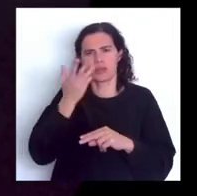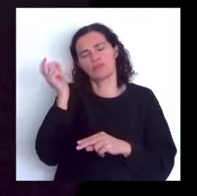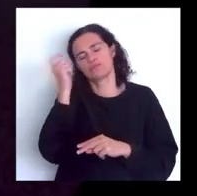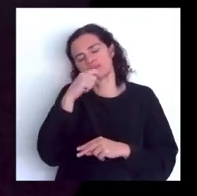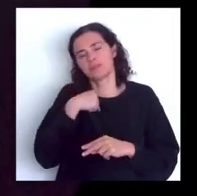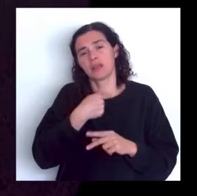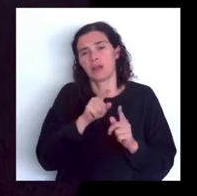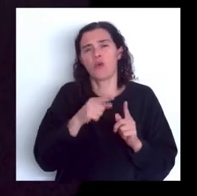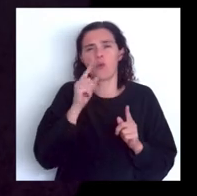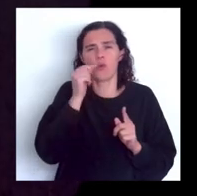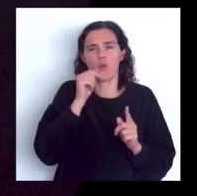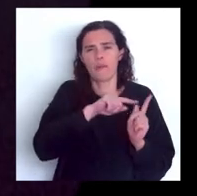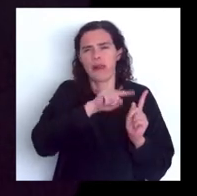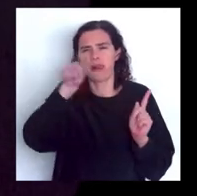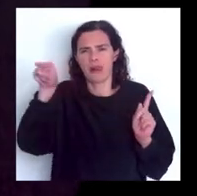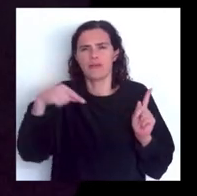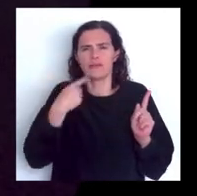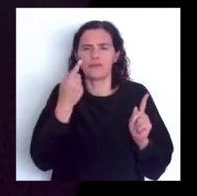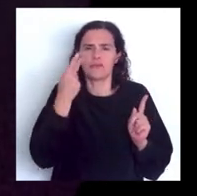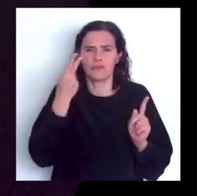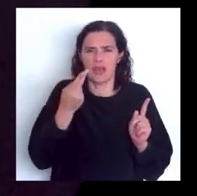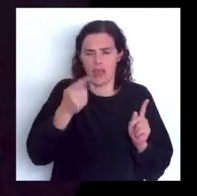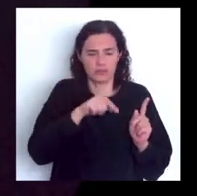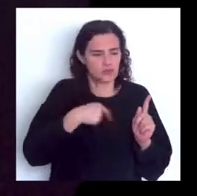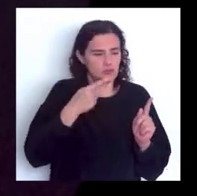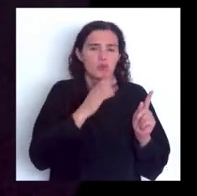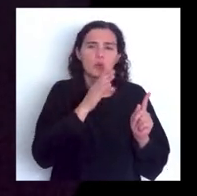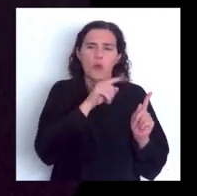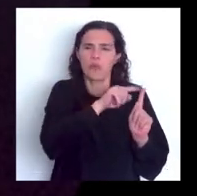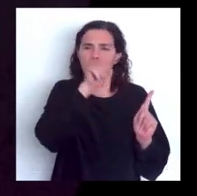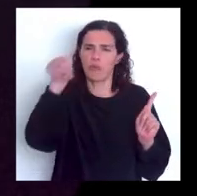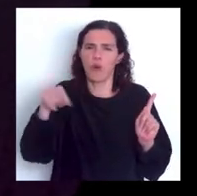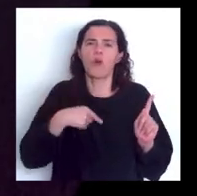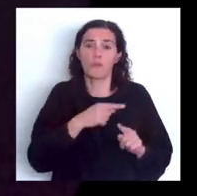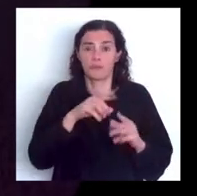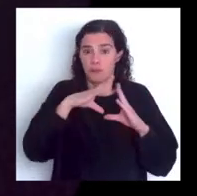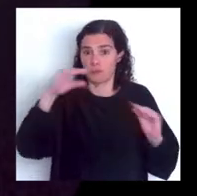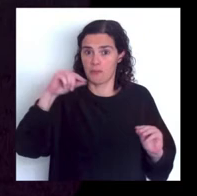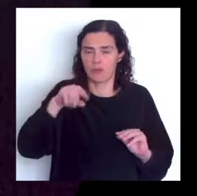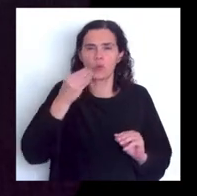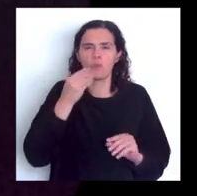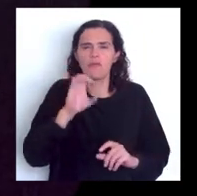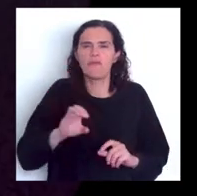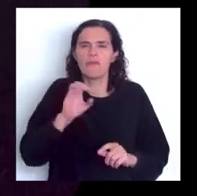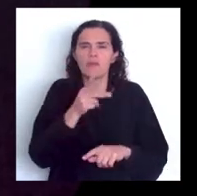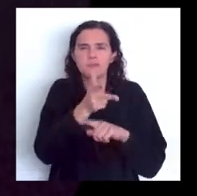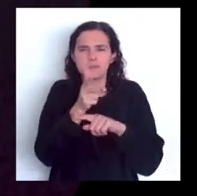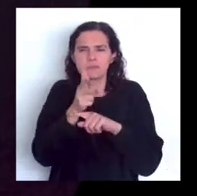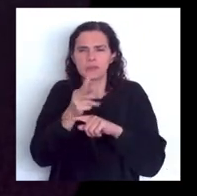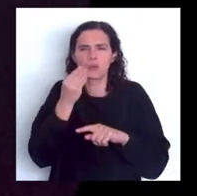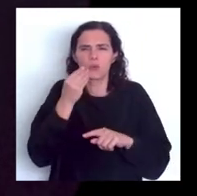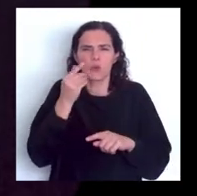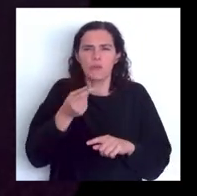the Shinkansen that goes from Tokyo to Kyoto in Japan. And the way they shot it with